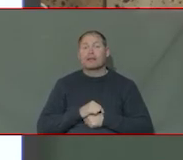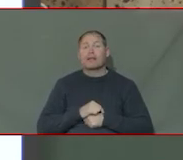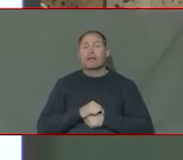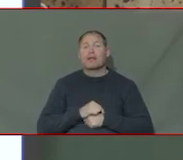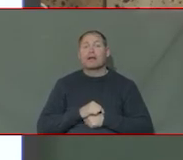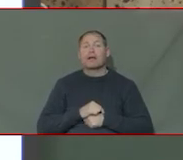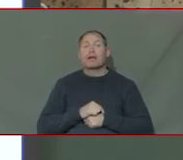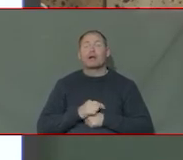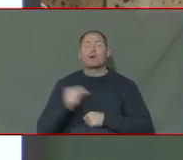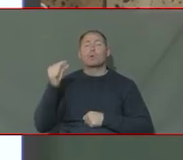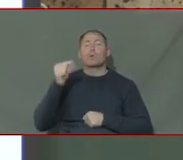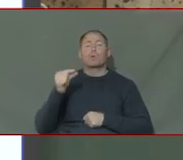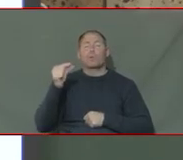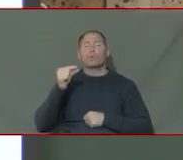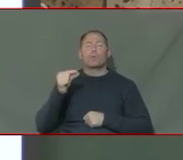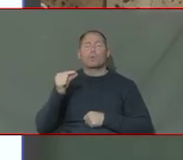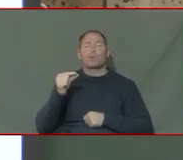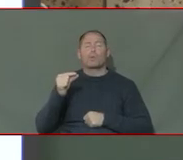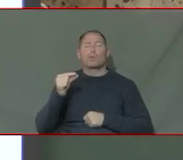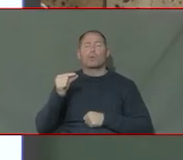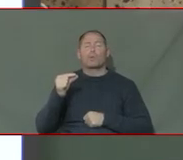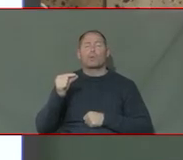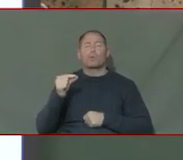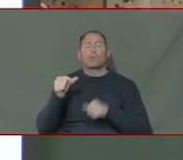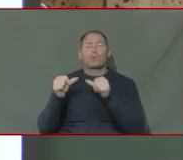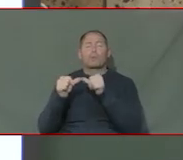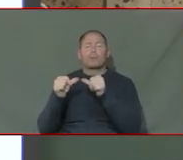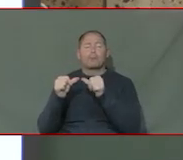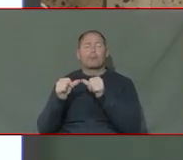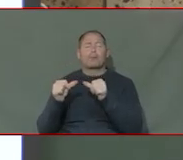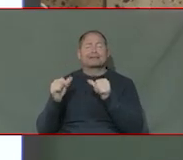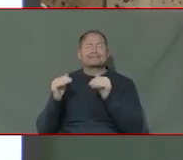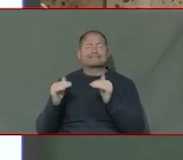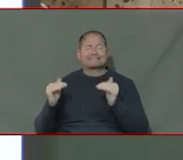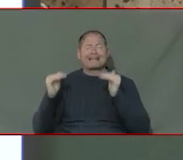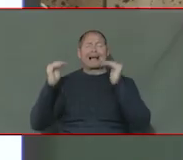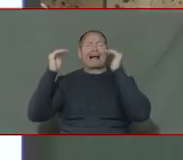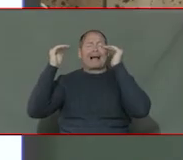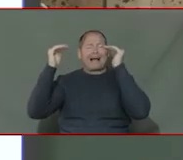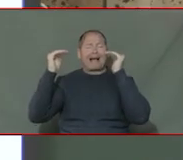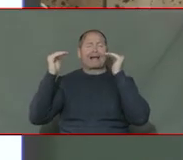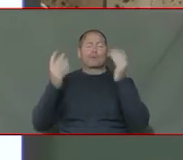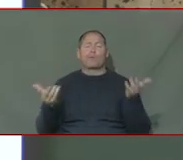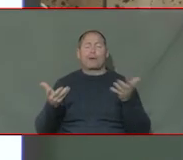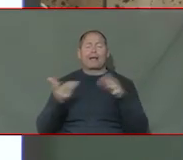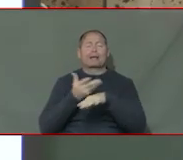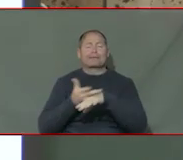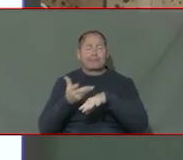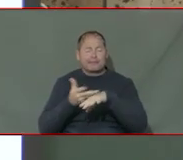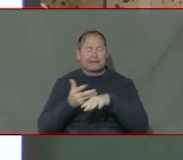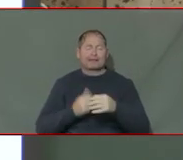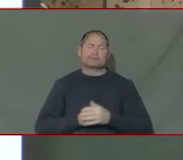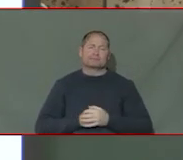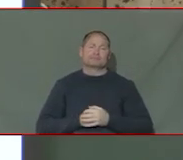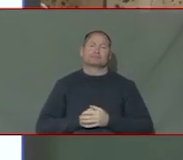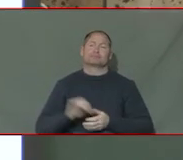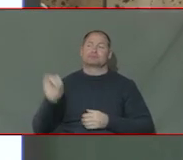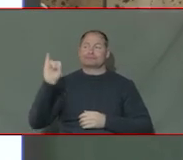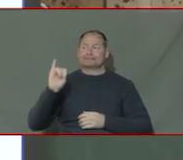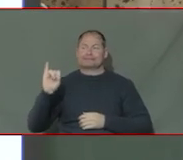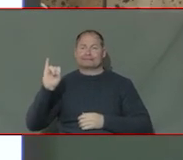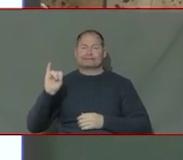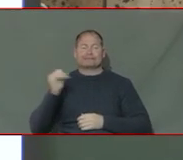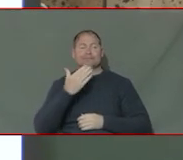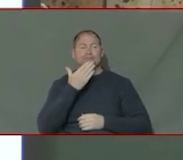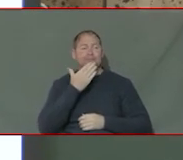glucose concentration in the blood. There's a problem. Insulin arrives here at the liver, telling,